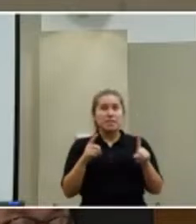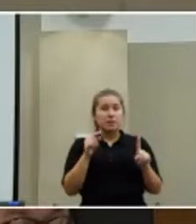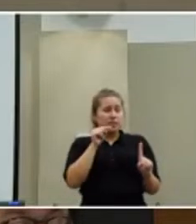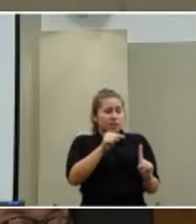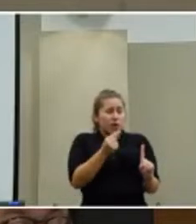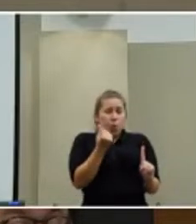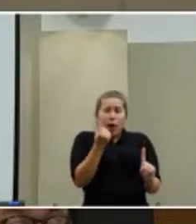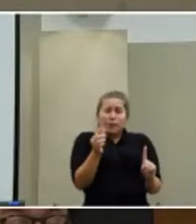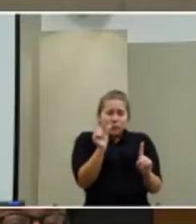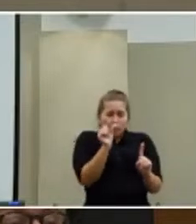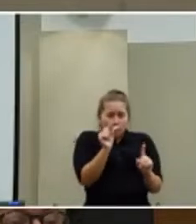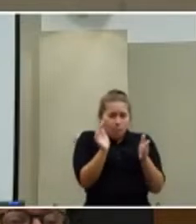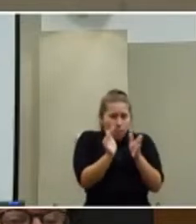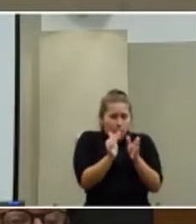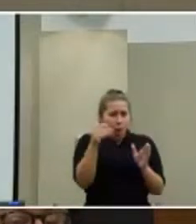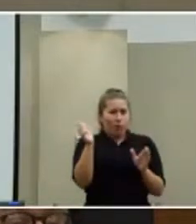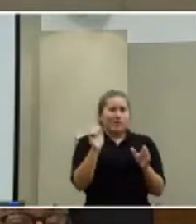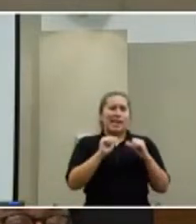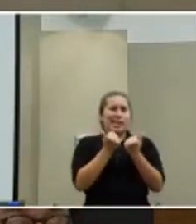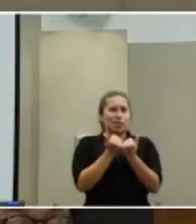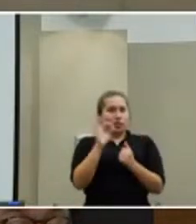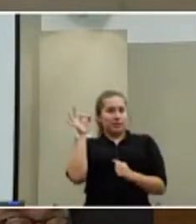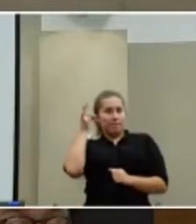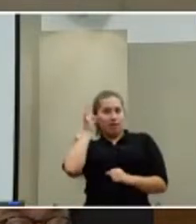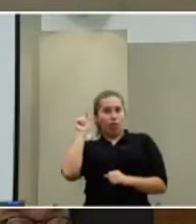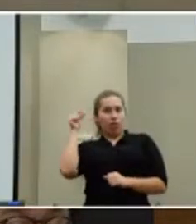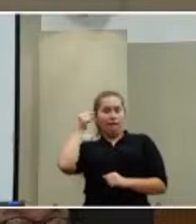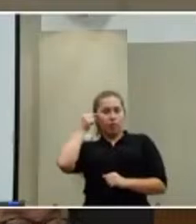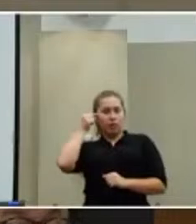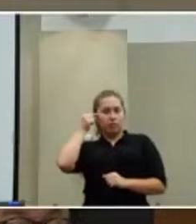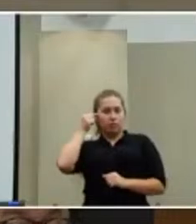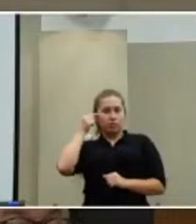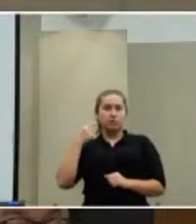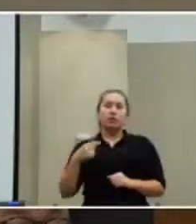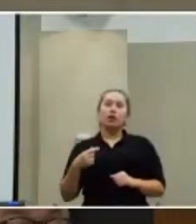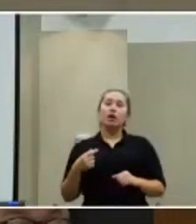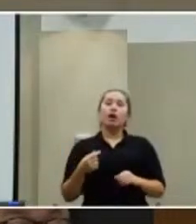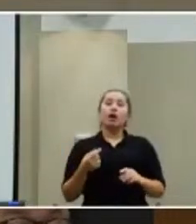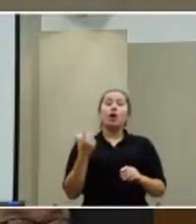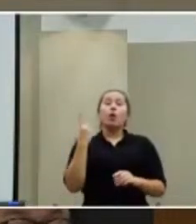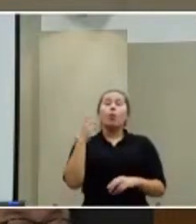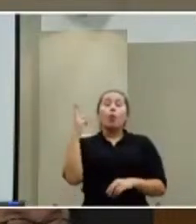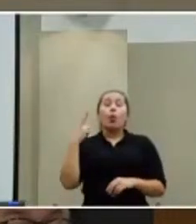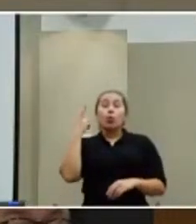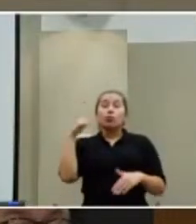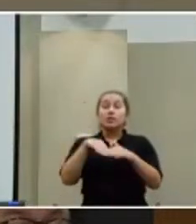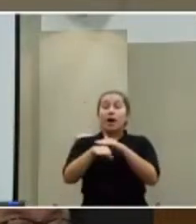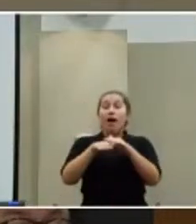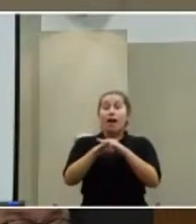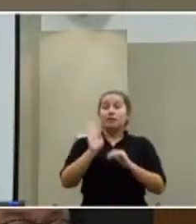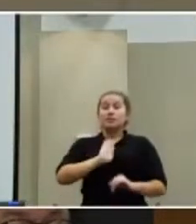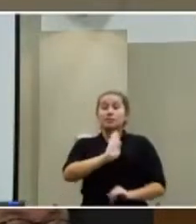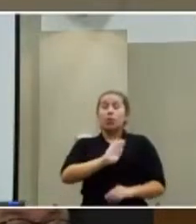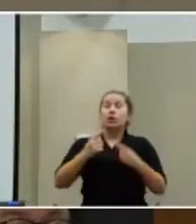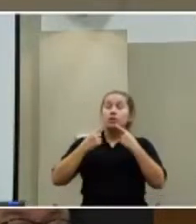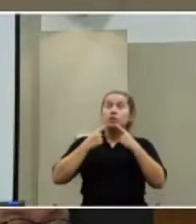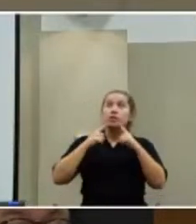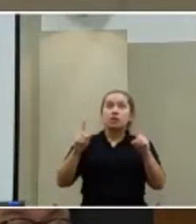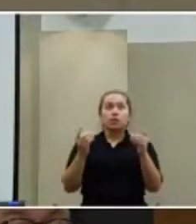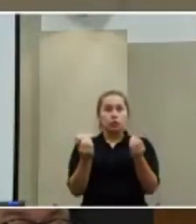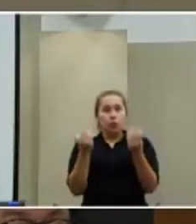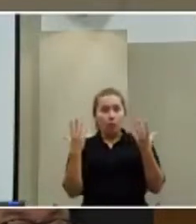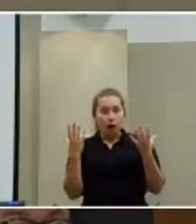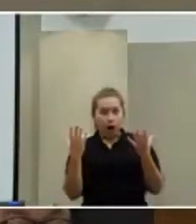smallest agencies in the federal government. And one of the reasons that the Access Board has been able to achieve so much with